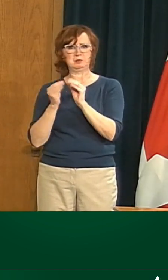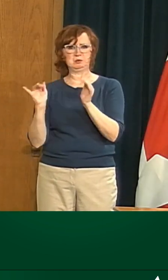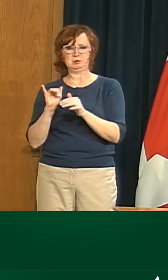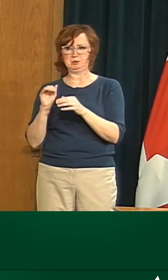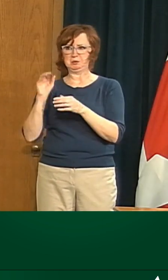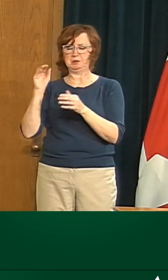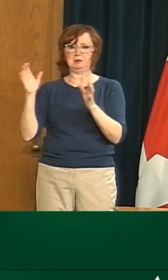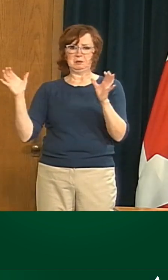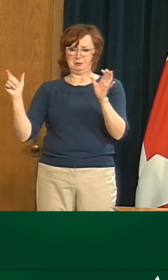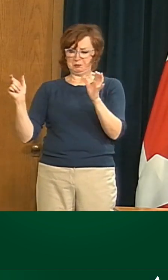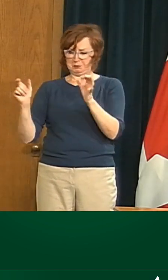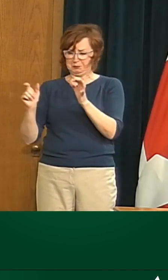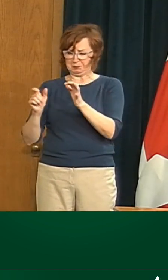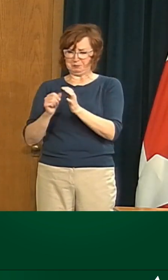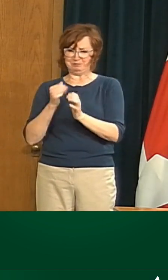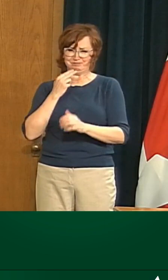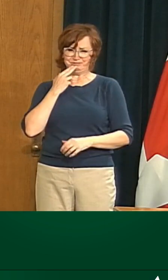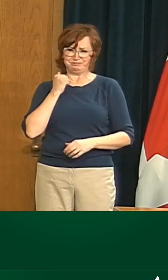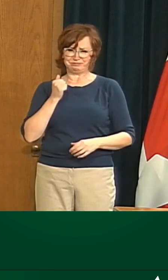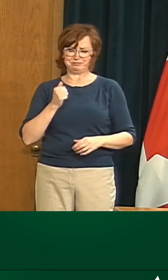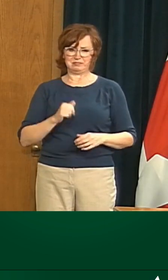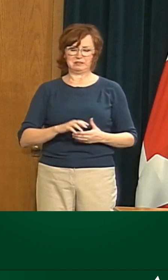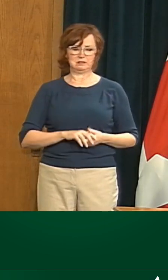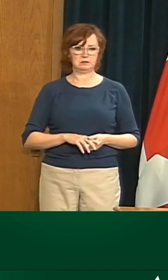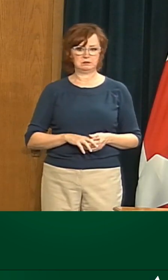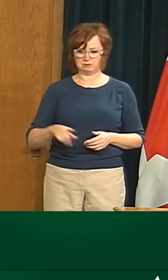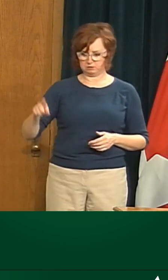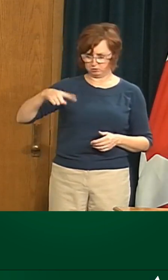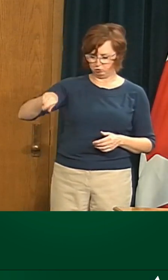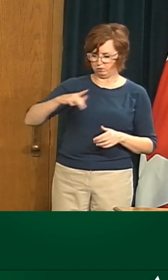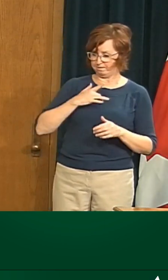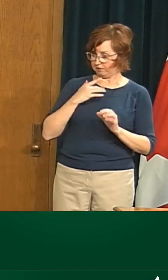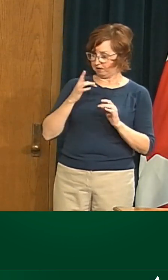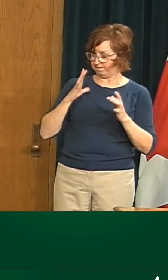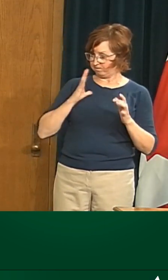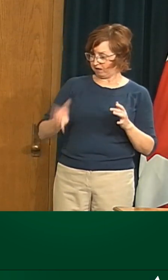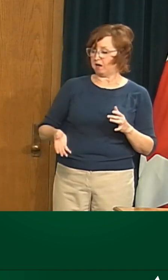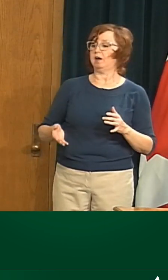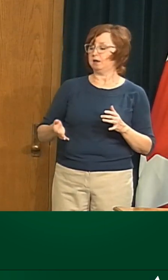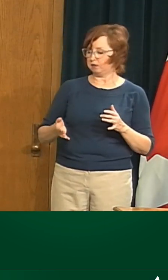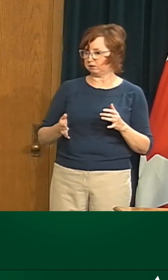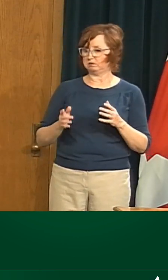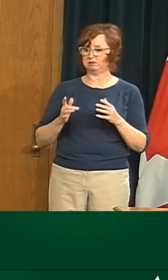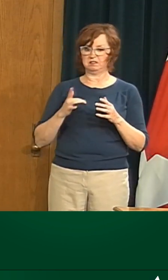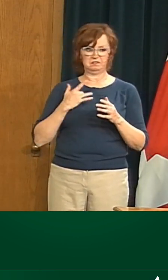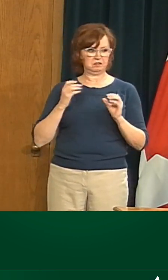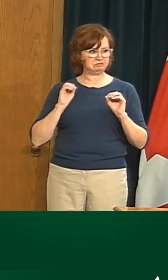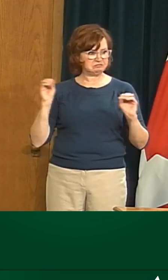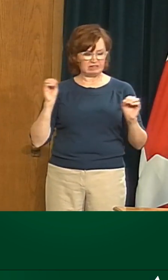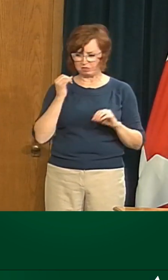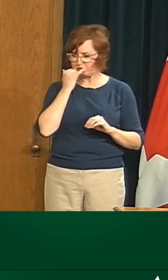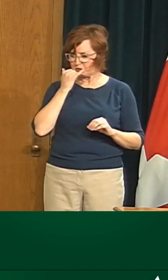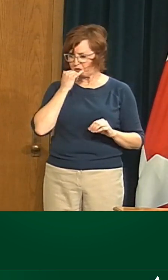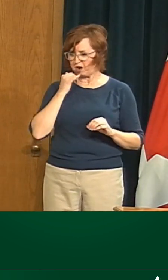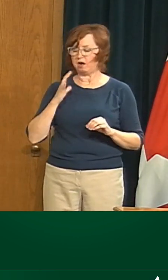or in other settings where it may be useful to understand a bit more that are there mildly symptomatic or asymptomatic